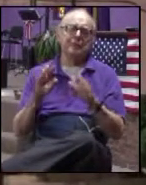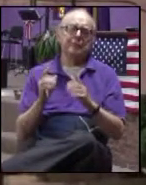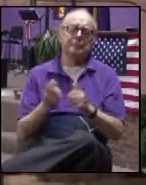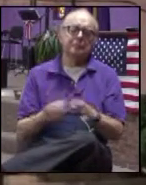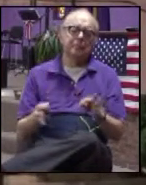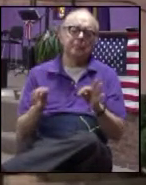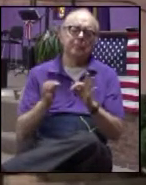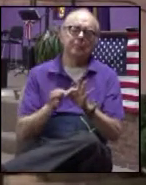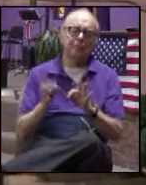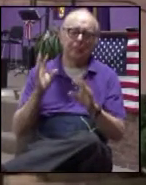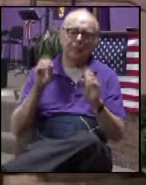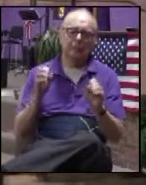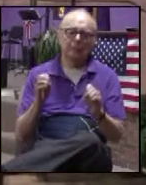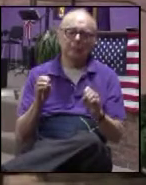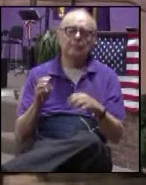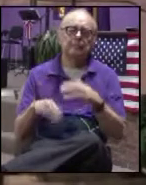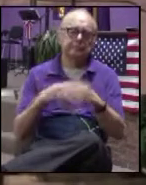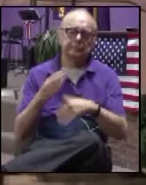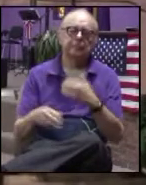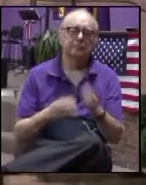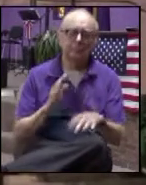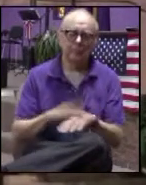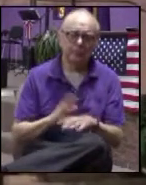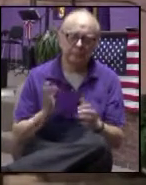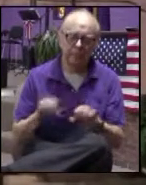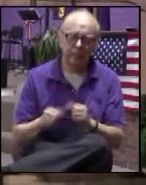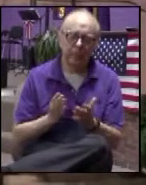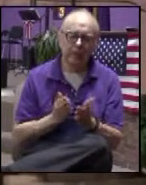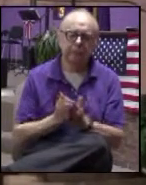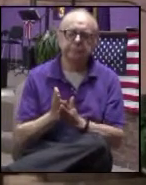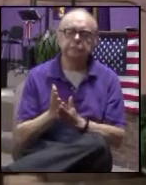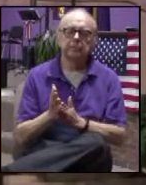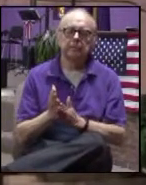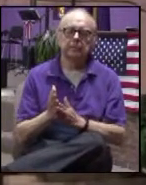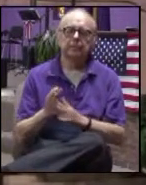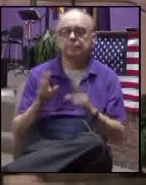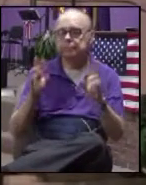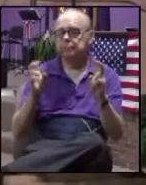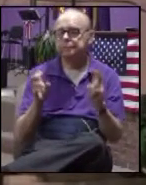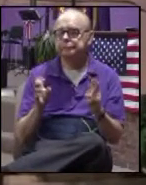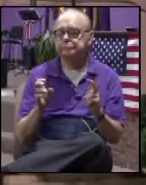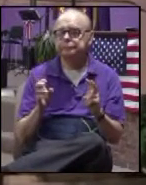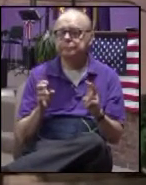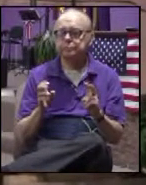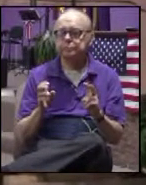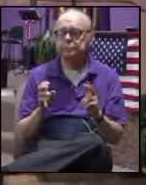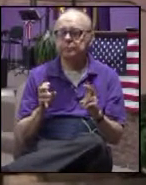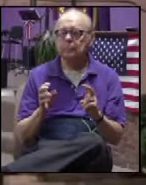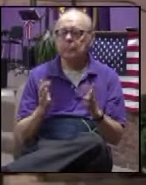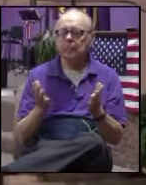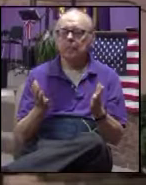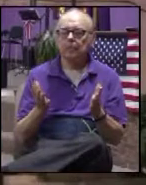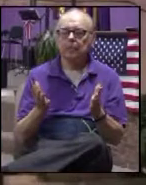whole thing, the series was on Breakthrough, but the title of the message was this: